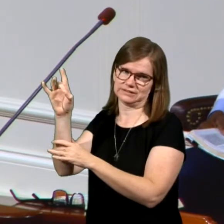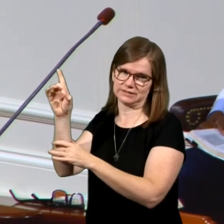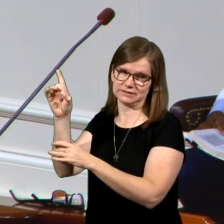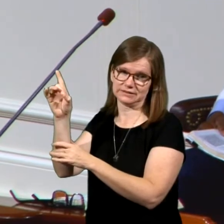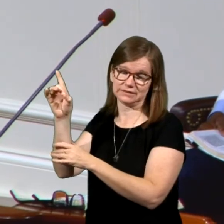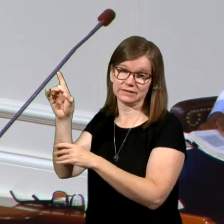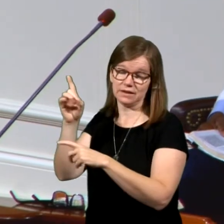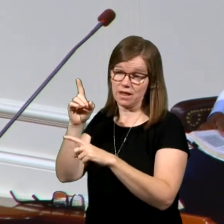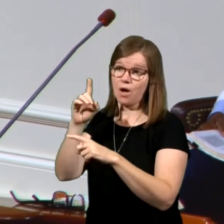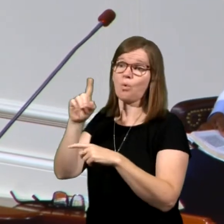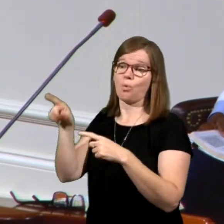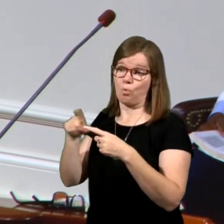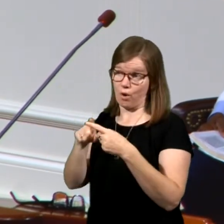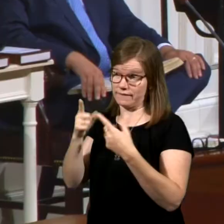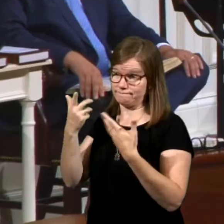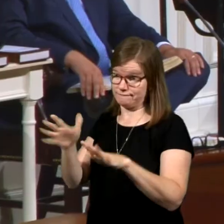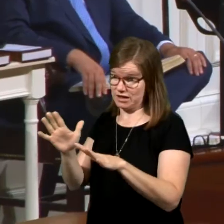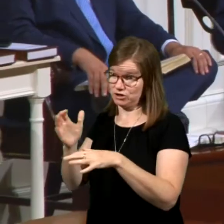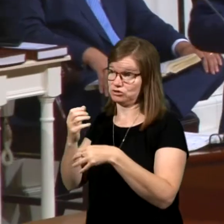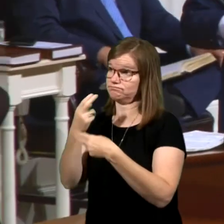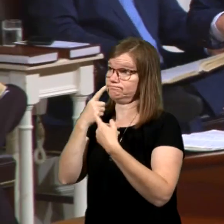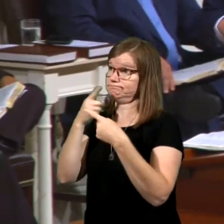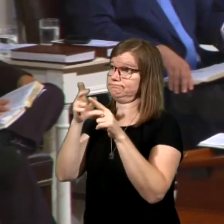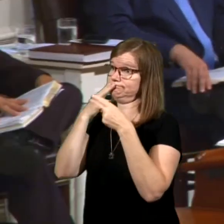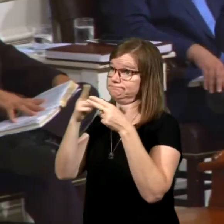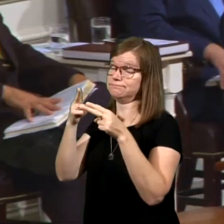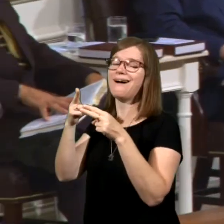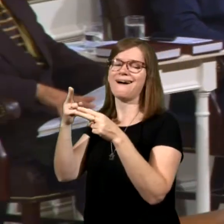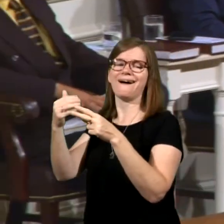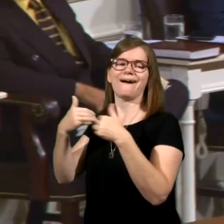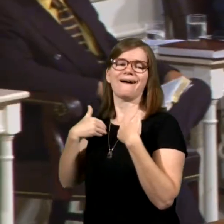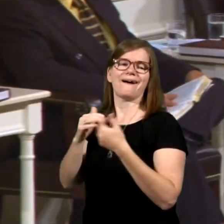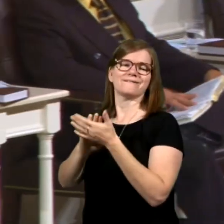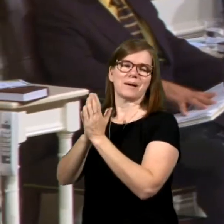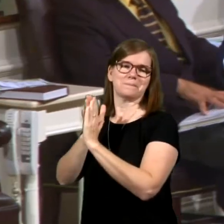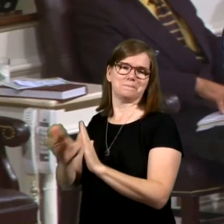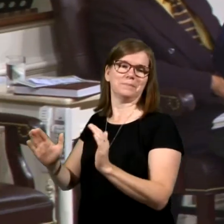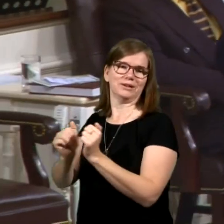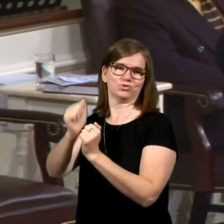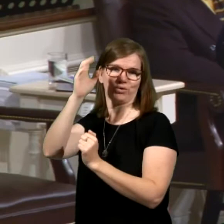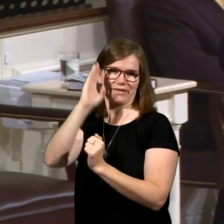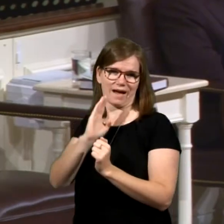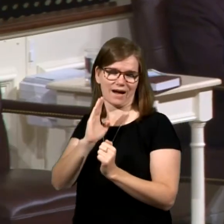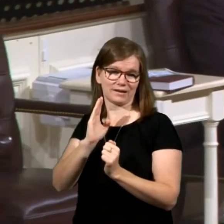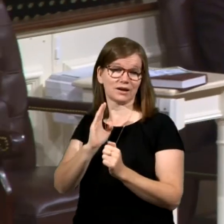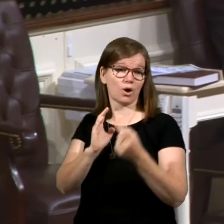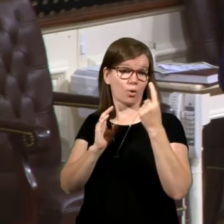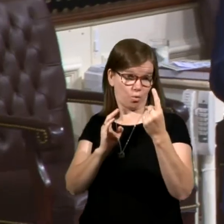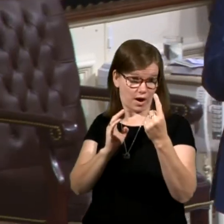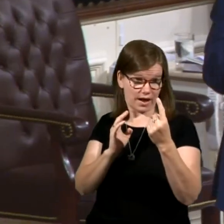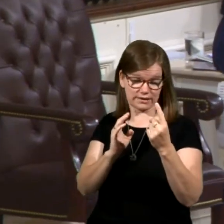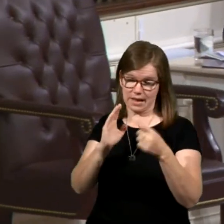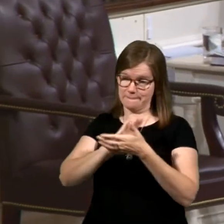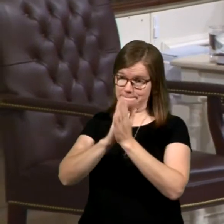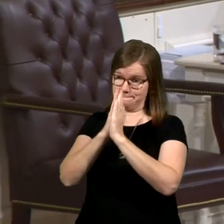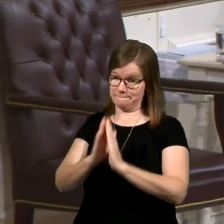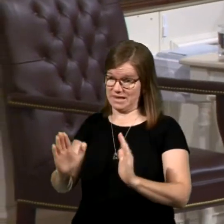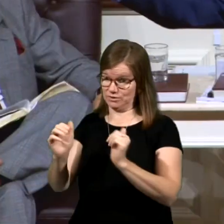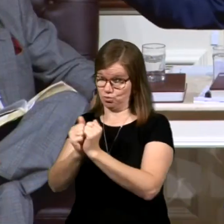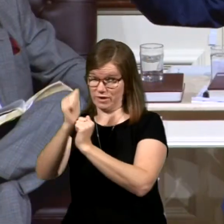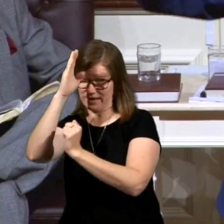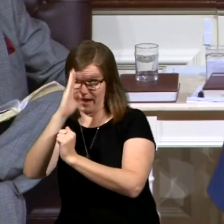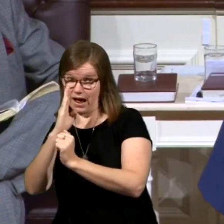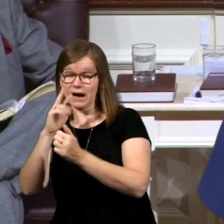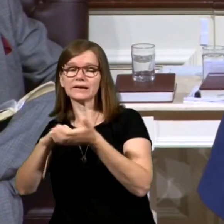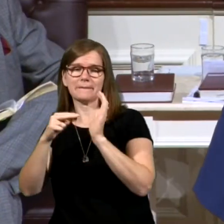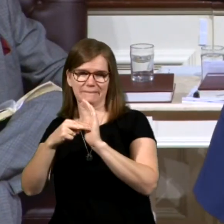peace with God. Now, in the Bible, there are two pieces. One is the peace with God. That means you have eternal life.